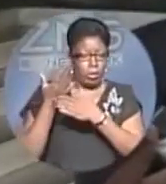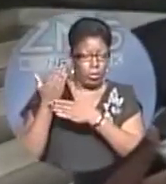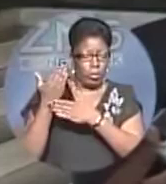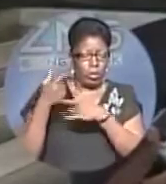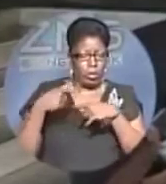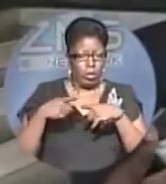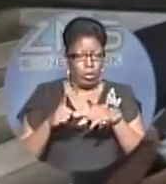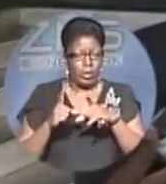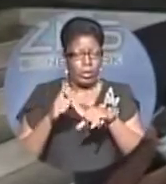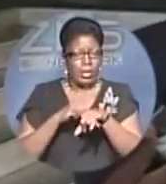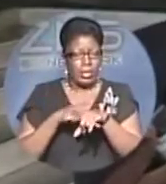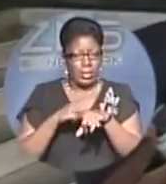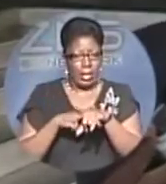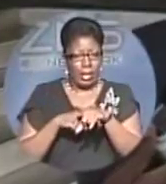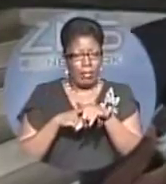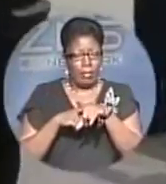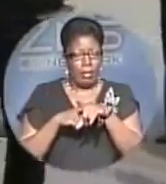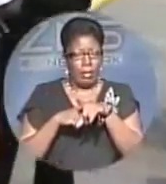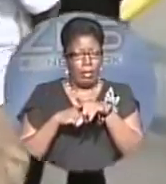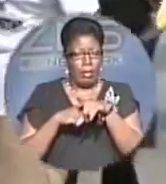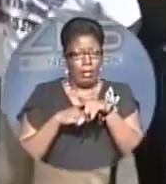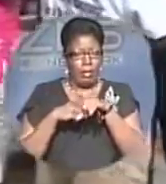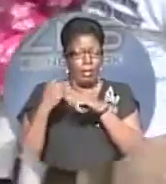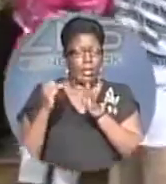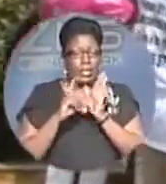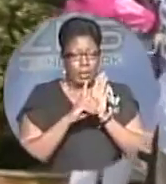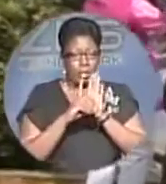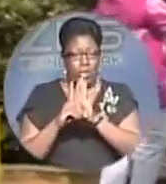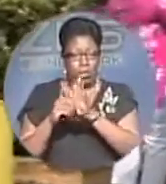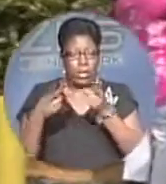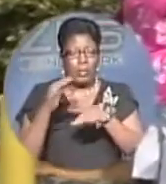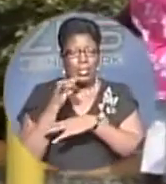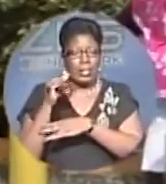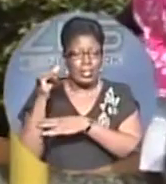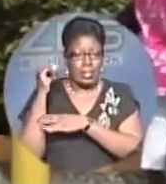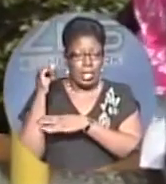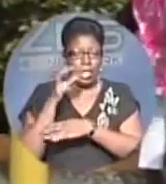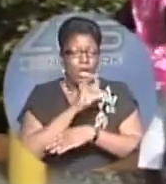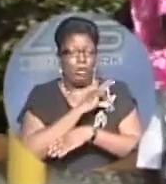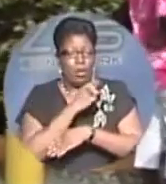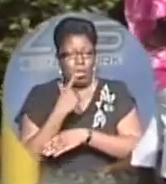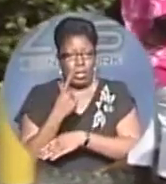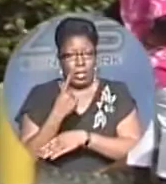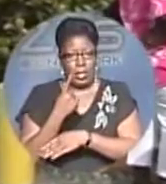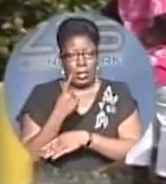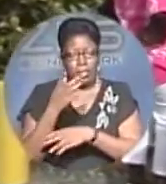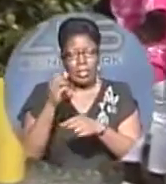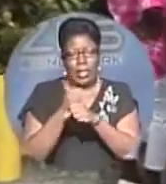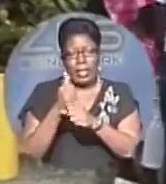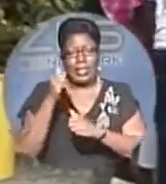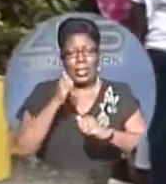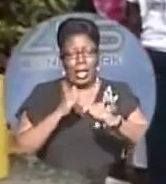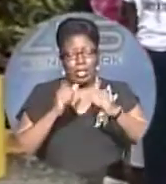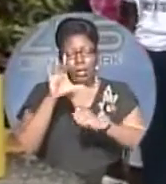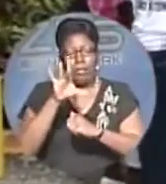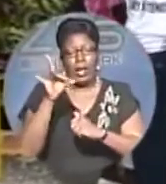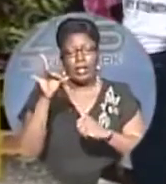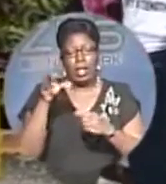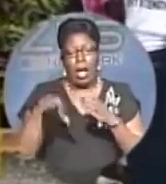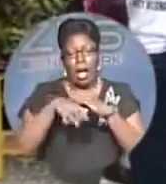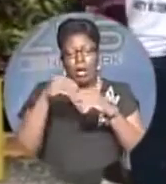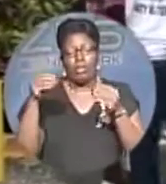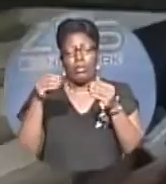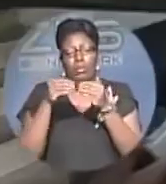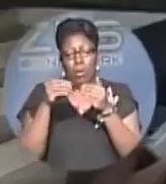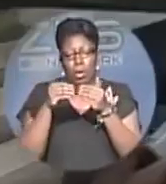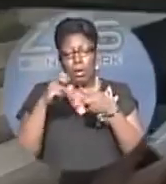that the demonstration was taking place yesterday. Minister Folks says he's since taken action to find out more about the matter.